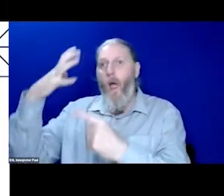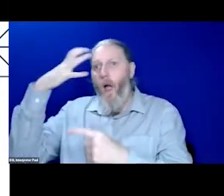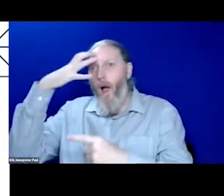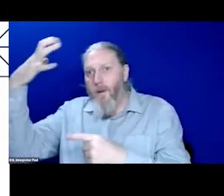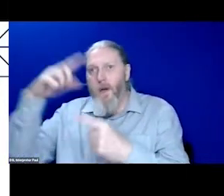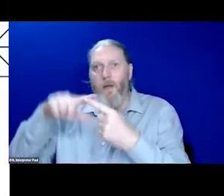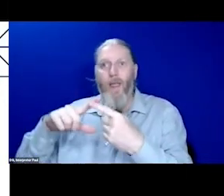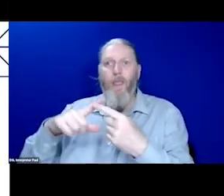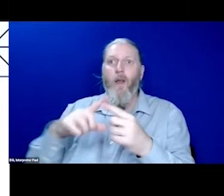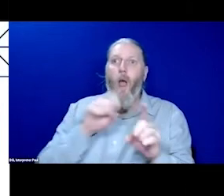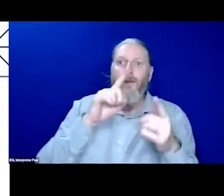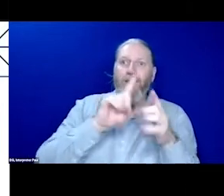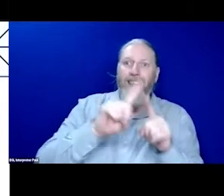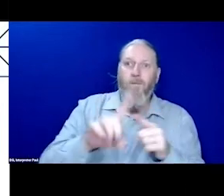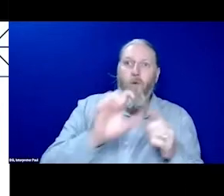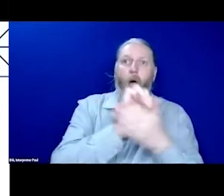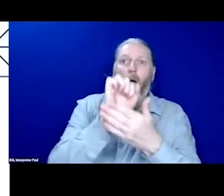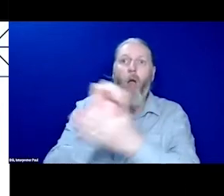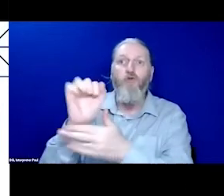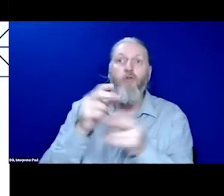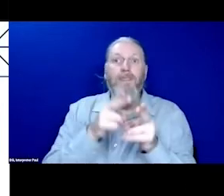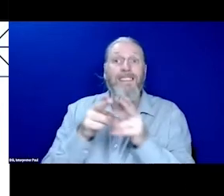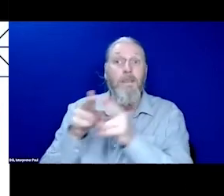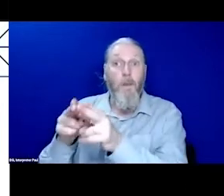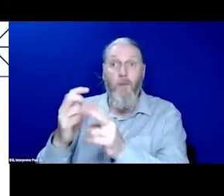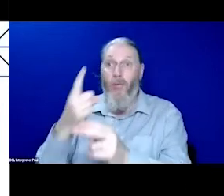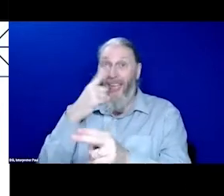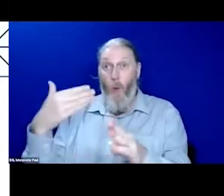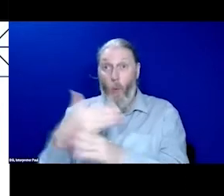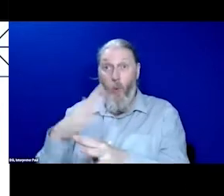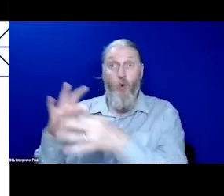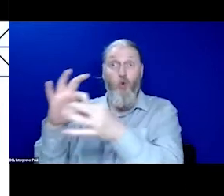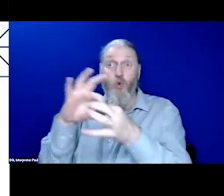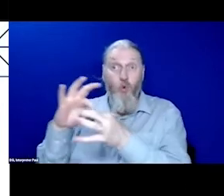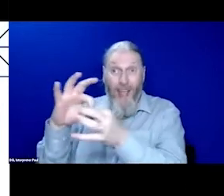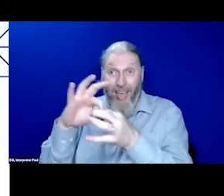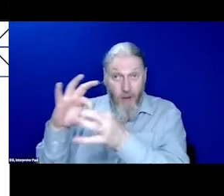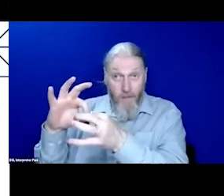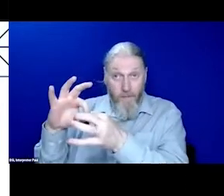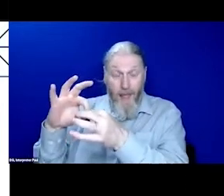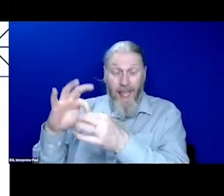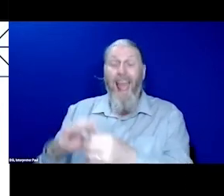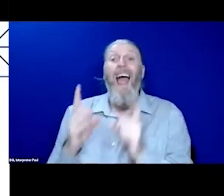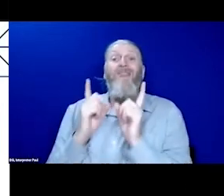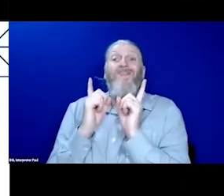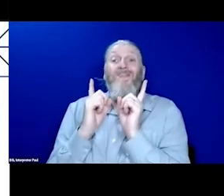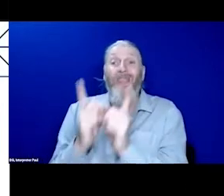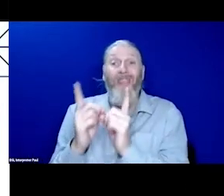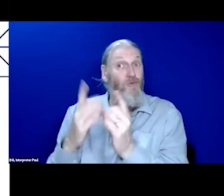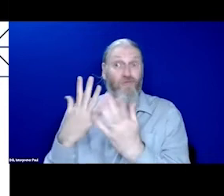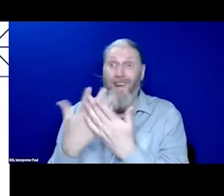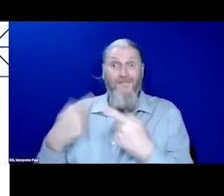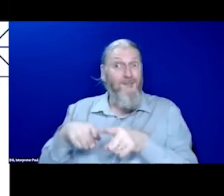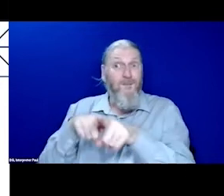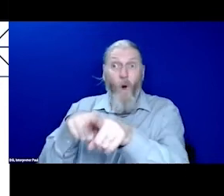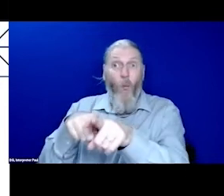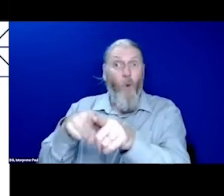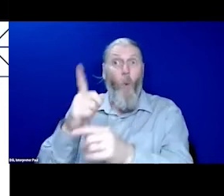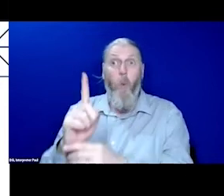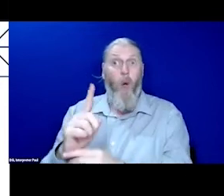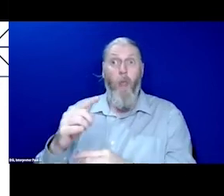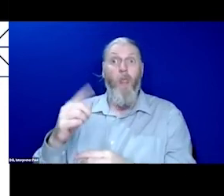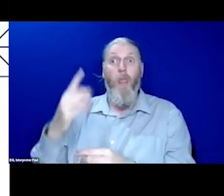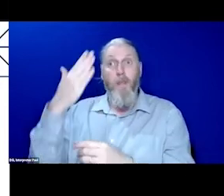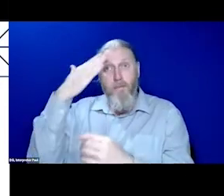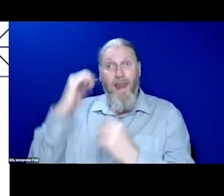argue, for people and planet. And again, this aligns with what global mental health is already saying. The Lancet Commission on